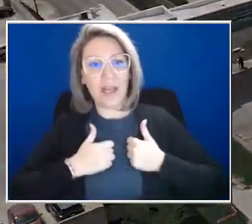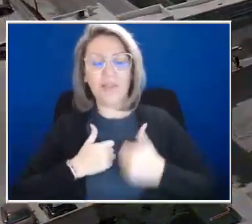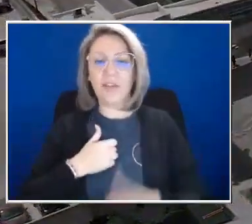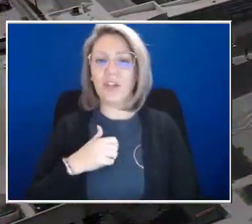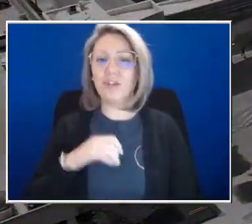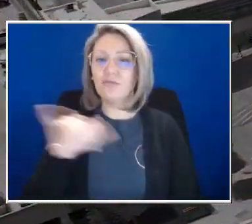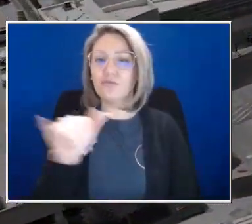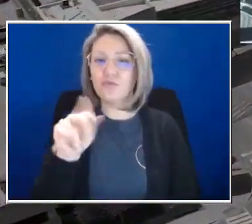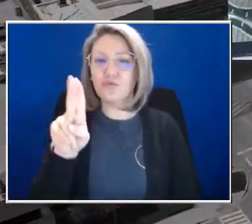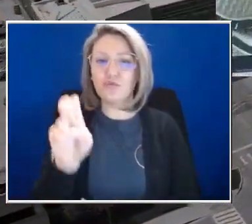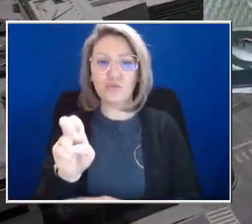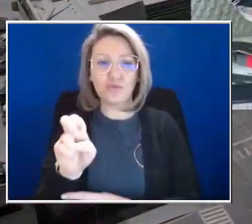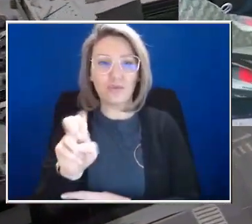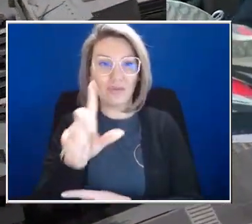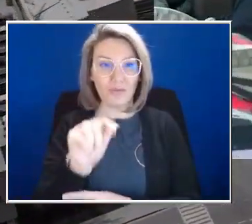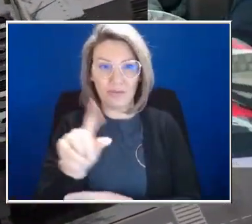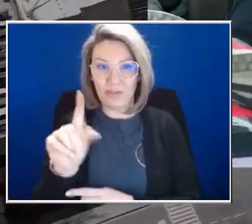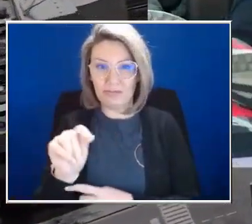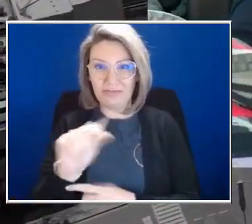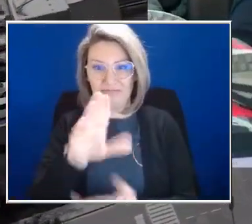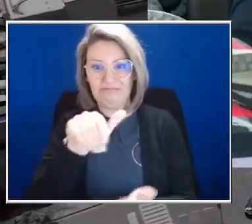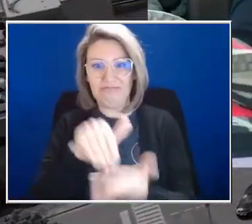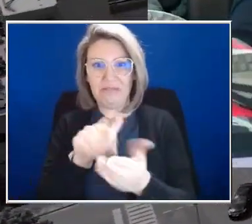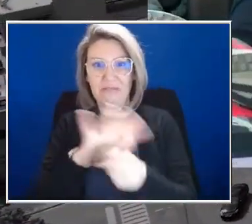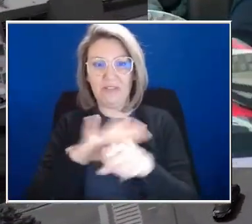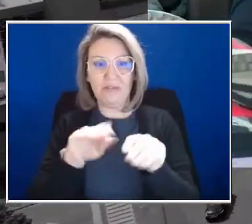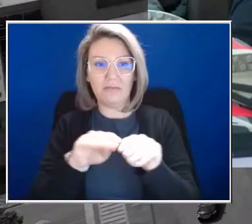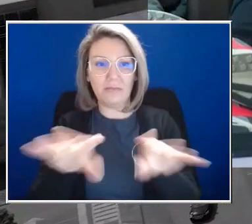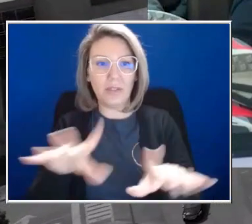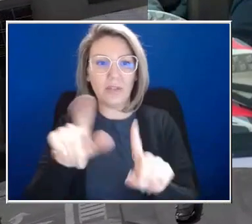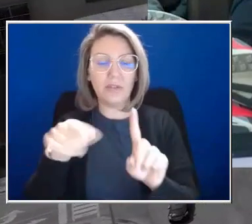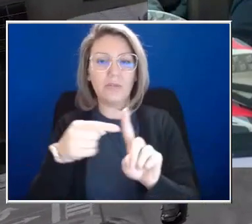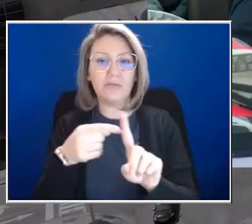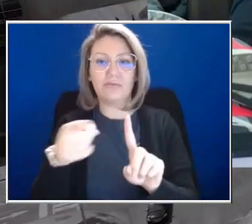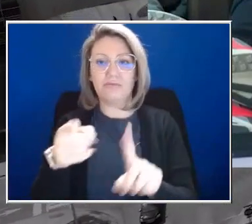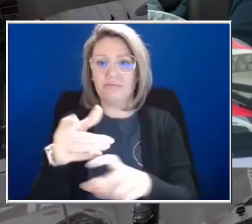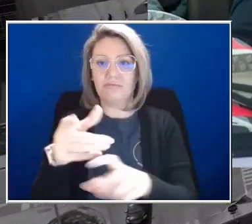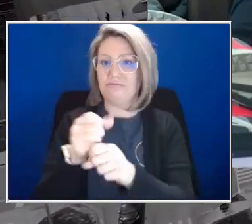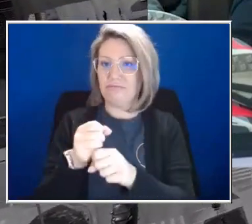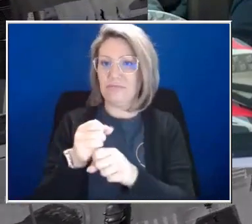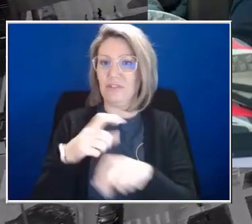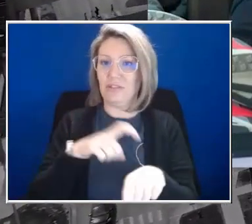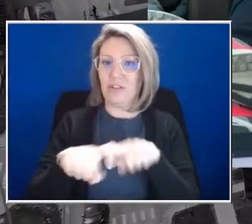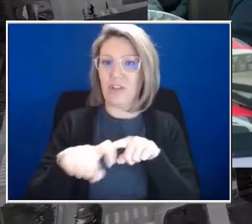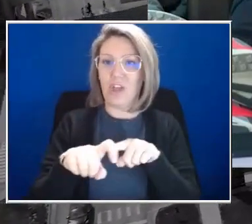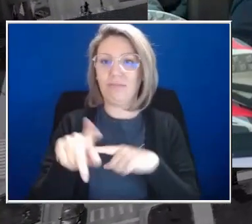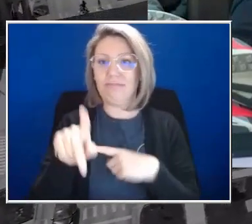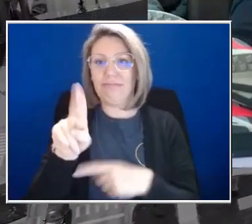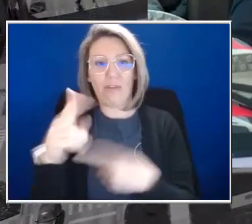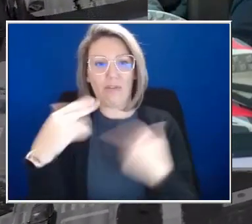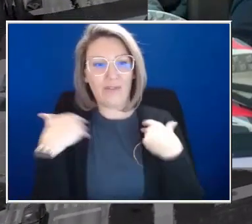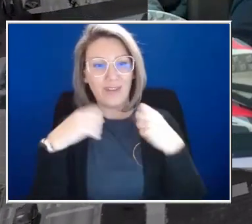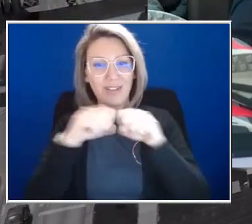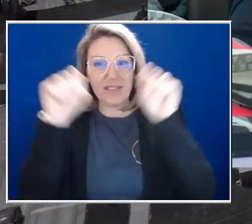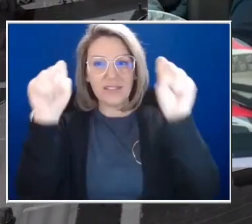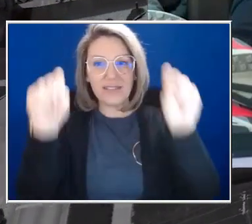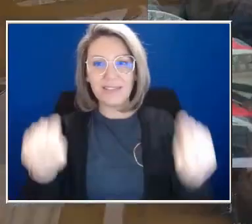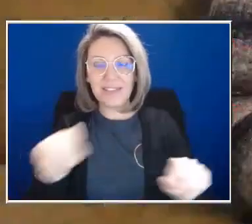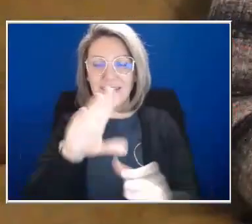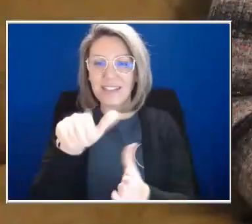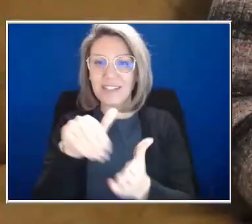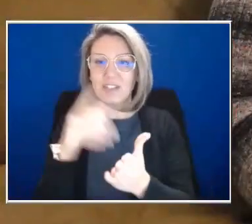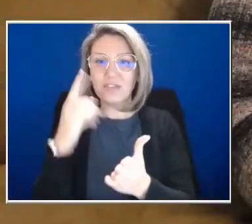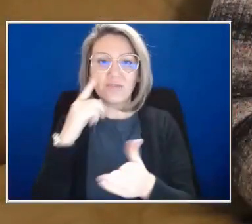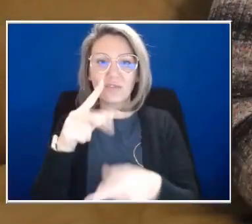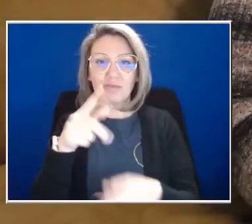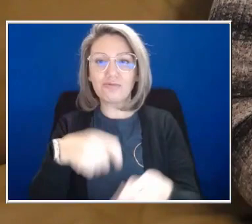in the middle of the pandemic, when Christina got the call from the University of Kansas Health System's Center for Transplantation. I